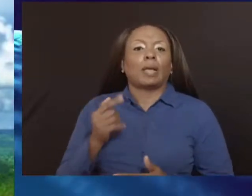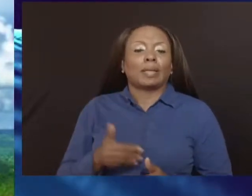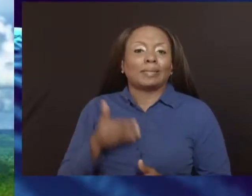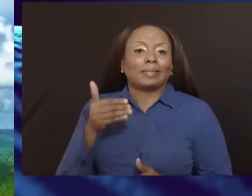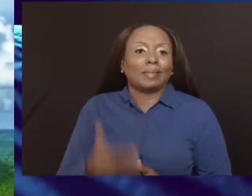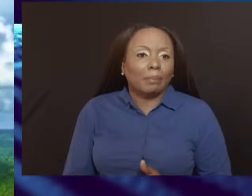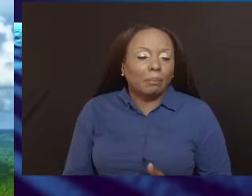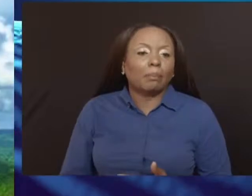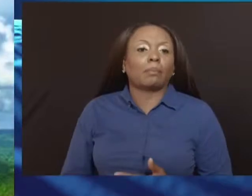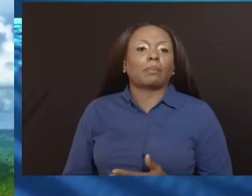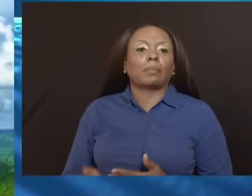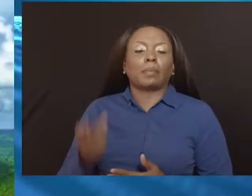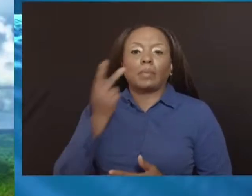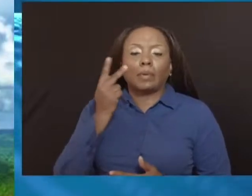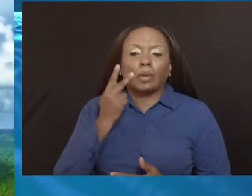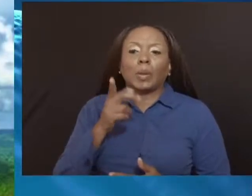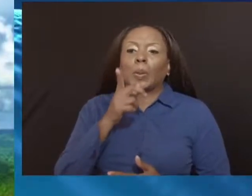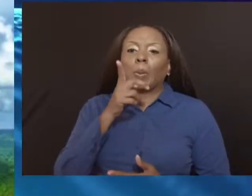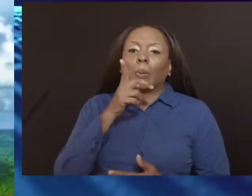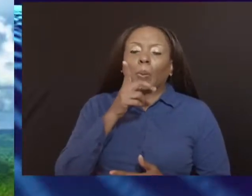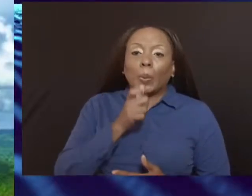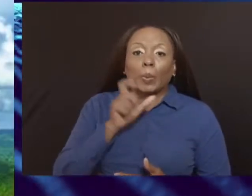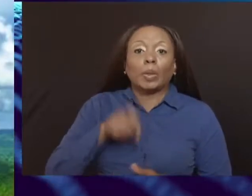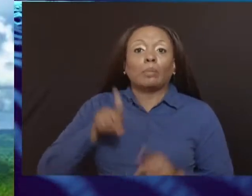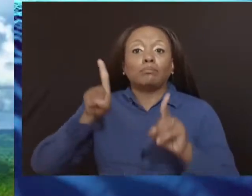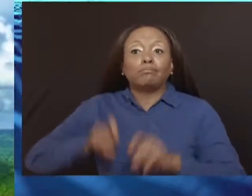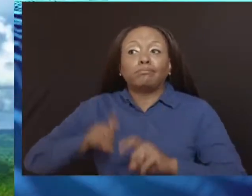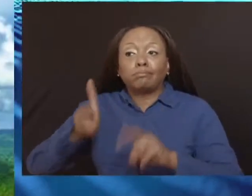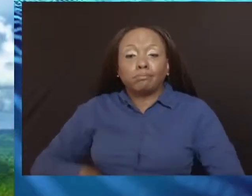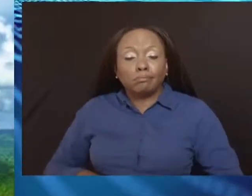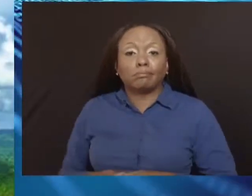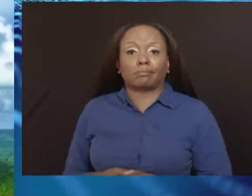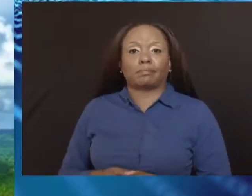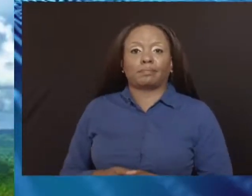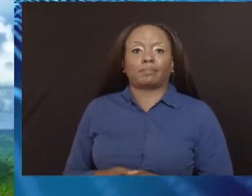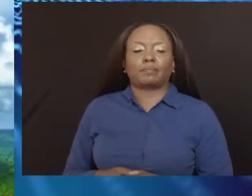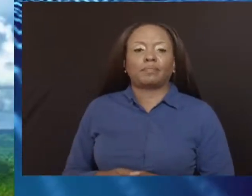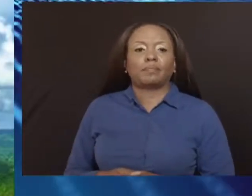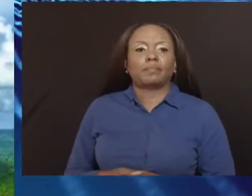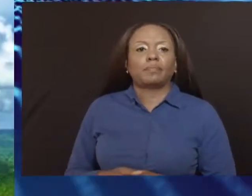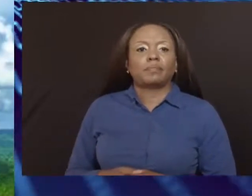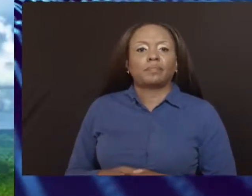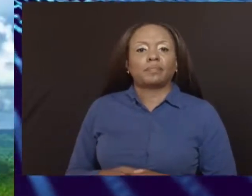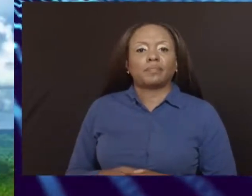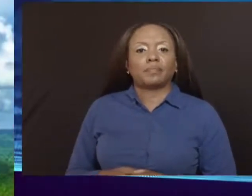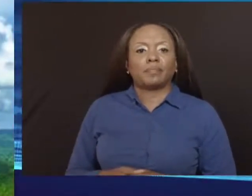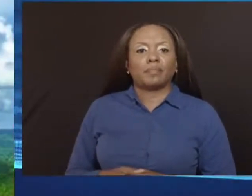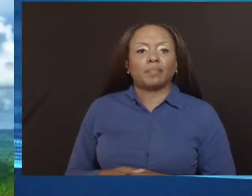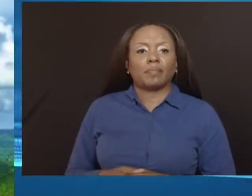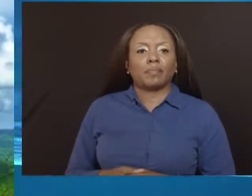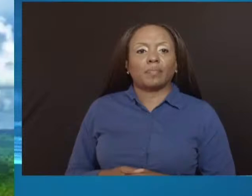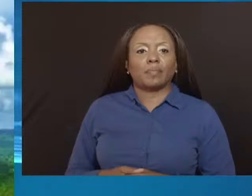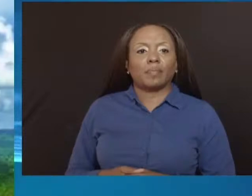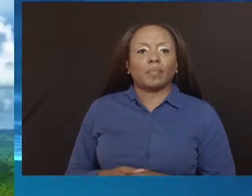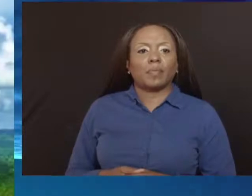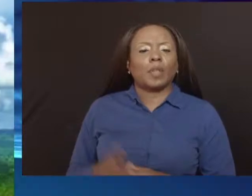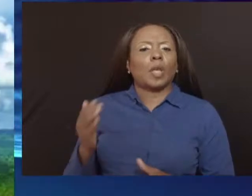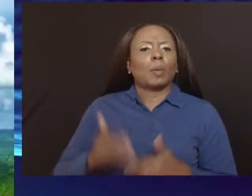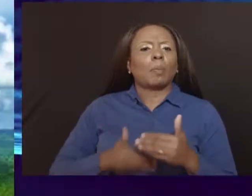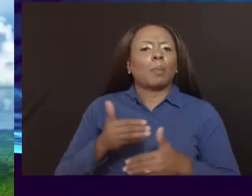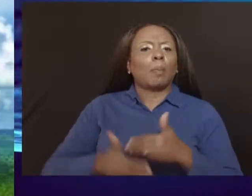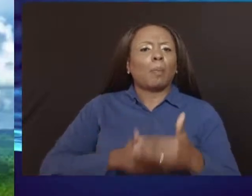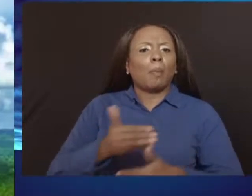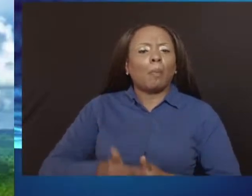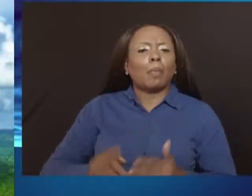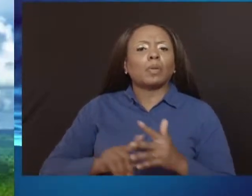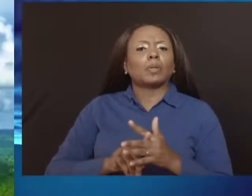being notification. This process really starts from the point of swabbing, whether